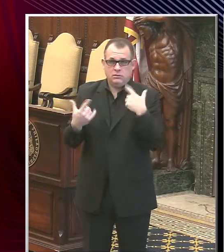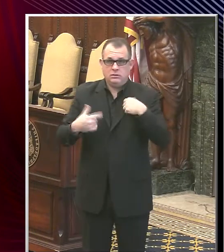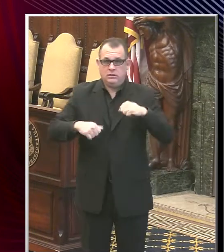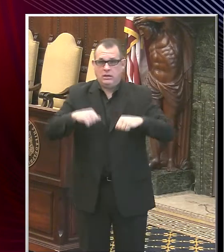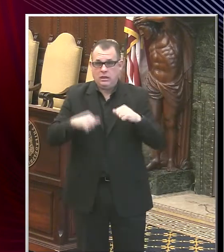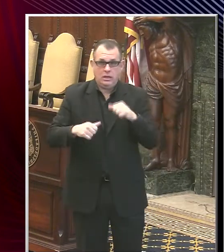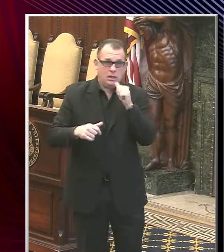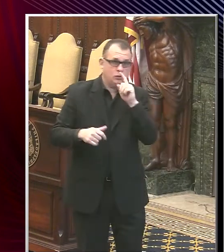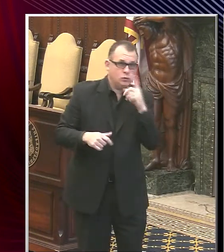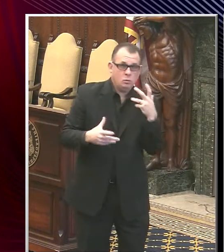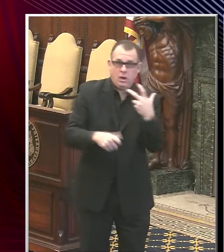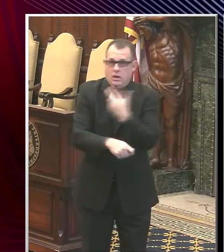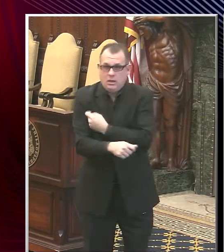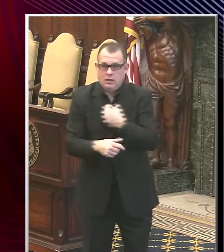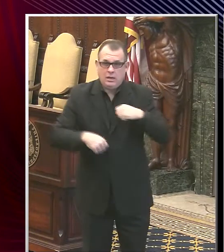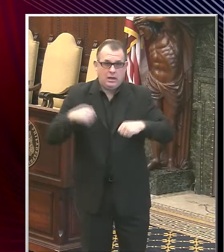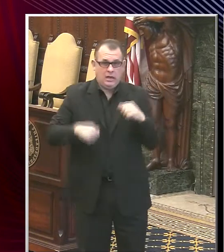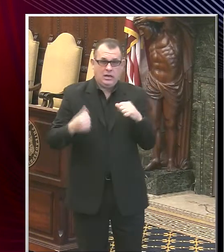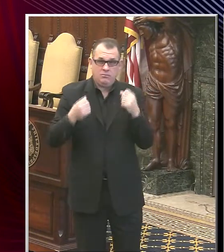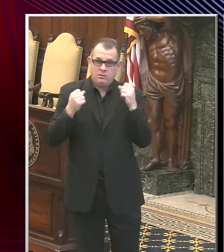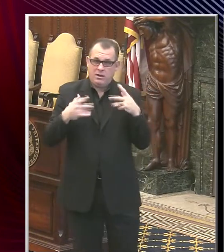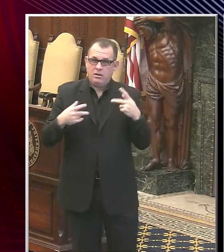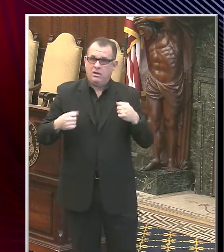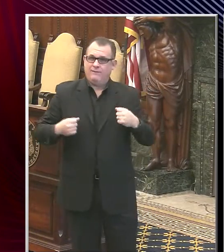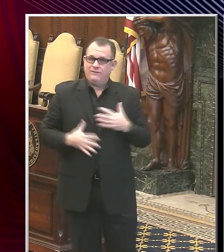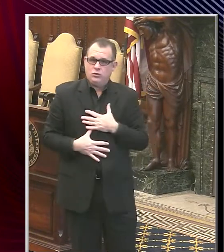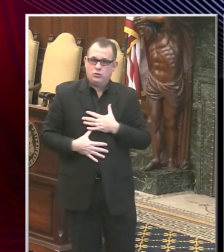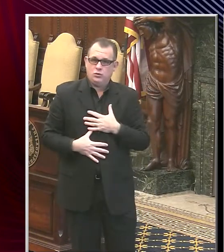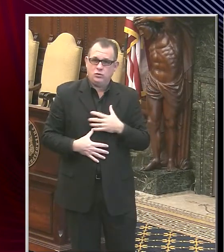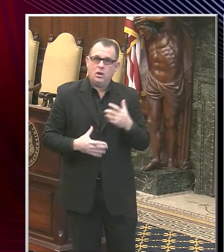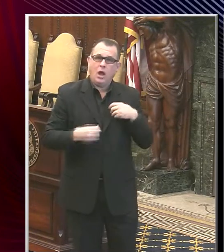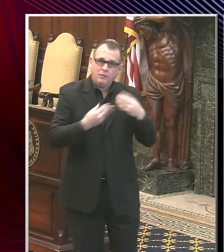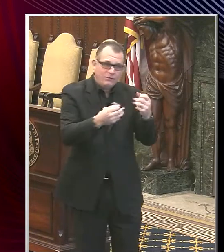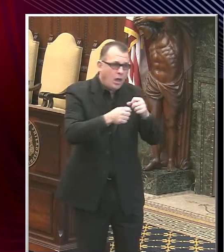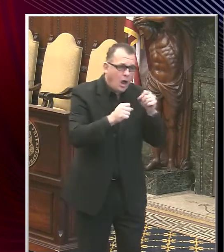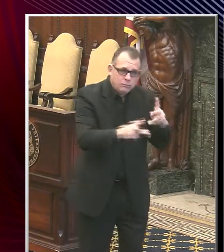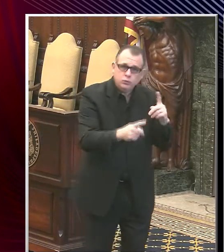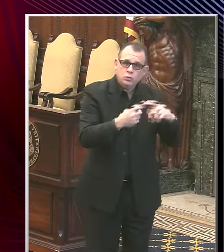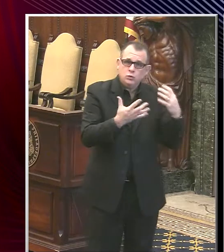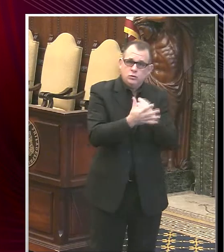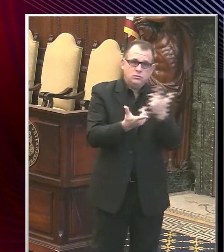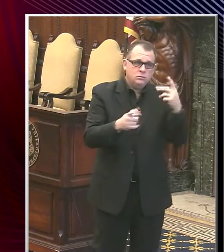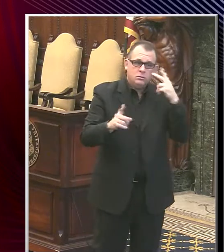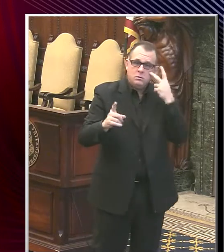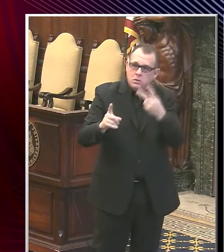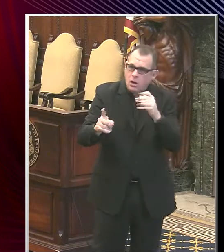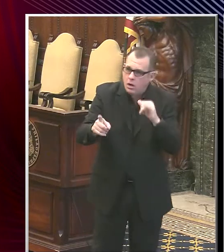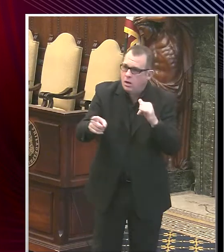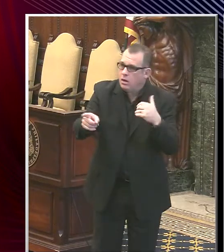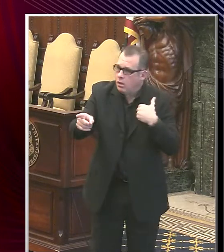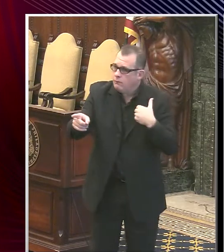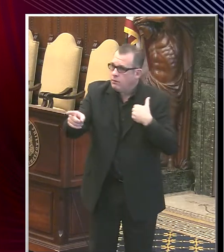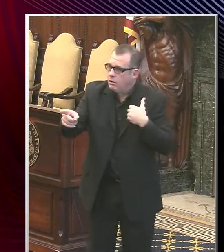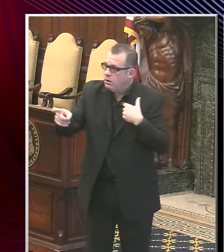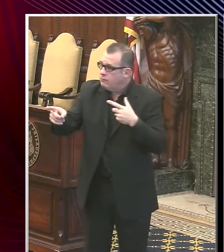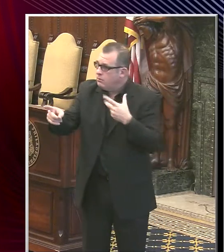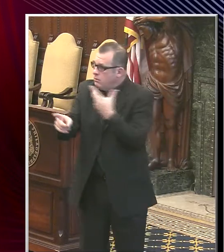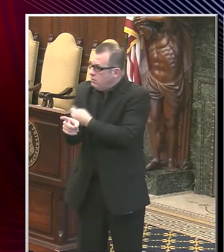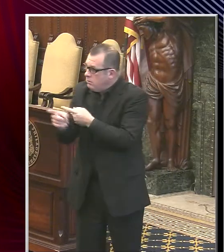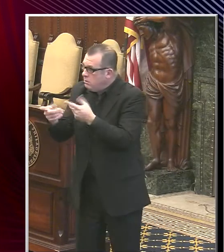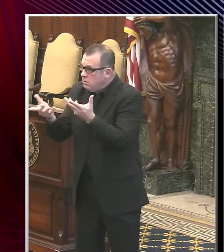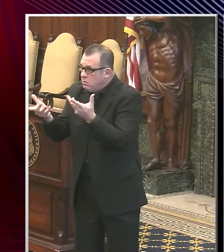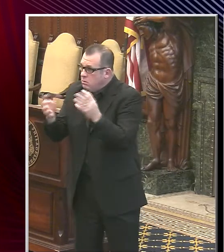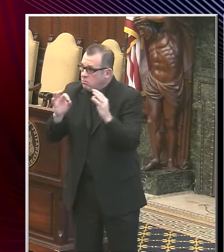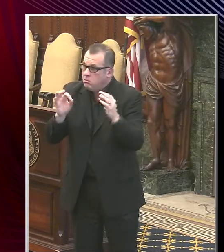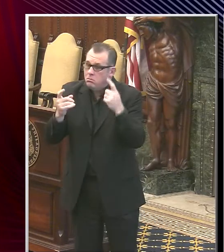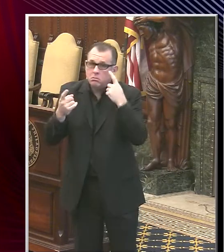hesitant about getting the vaccine, and there are many people who are hesitant, this gives you an opportunity to see how others are doing before you get the vaccine. And we have